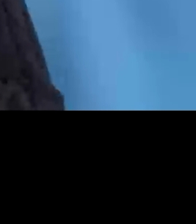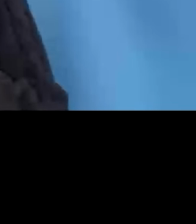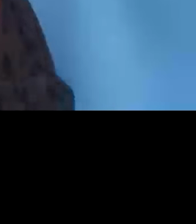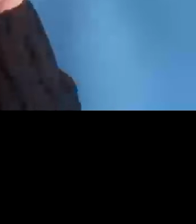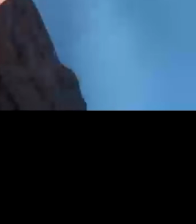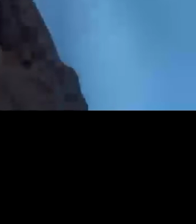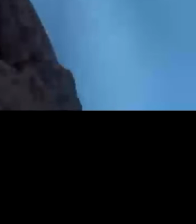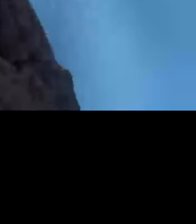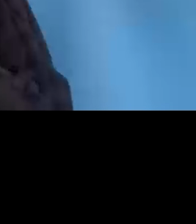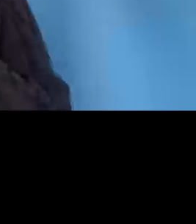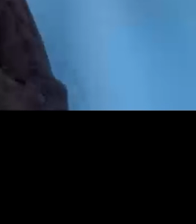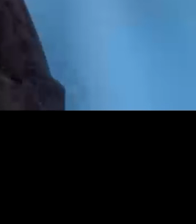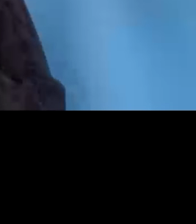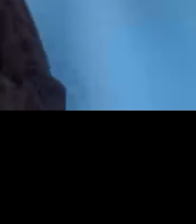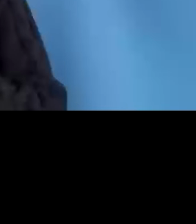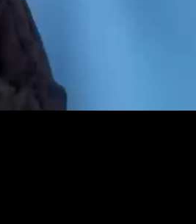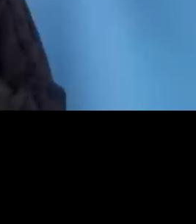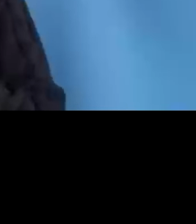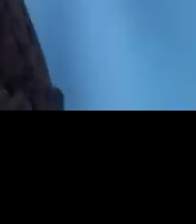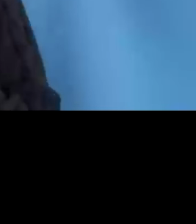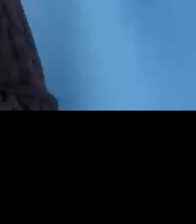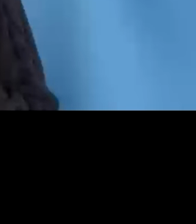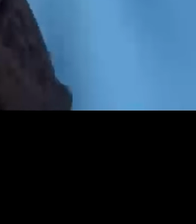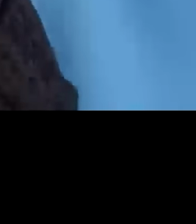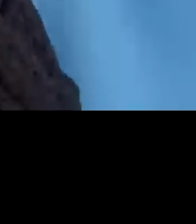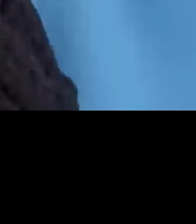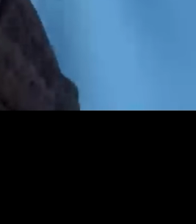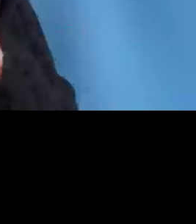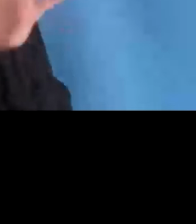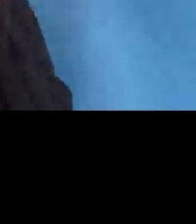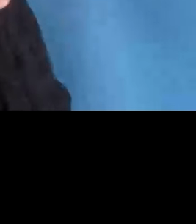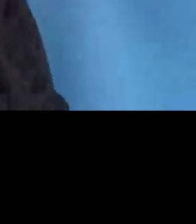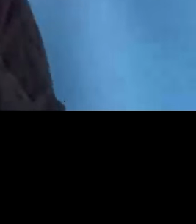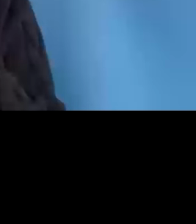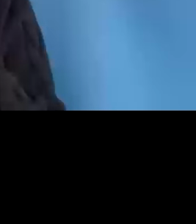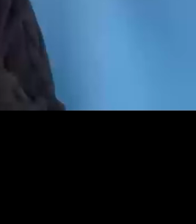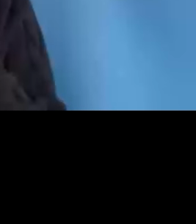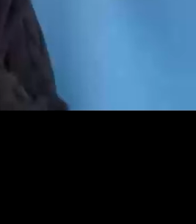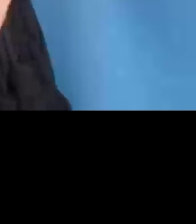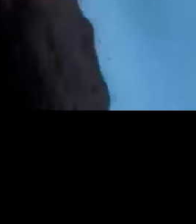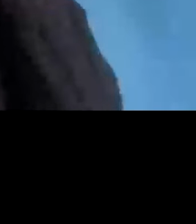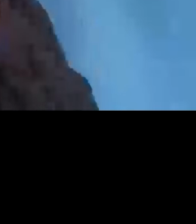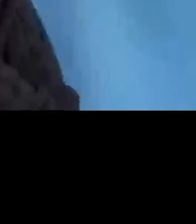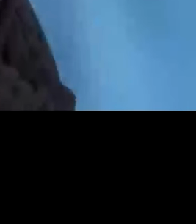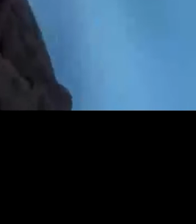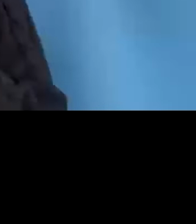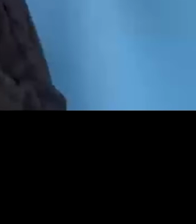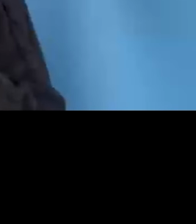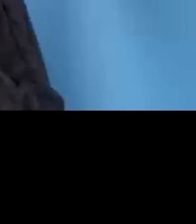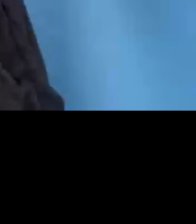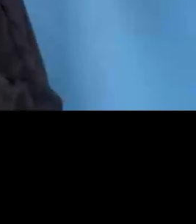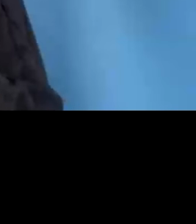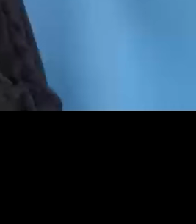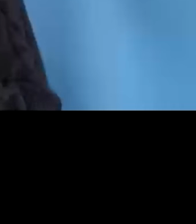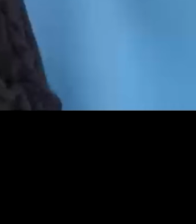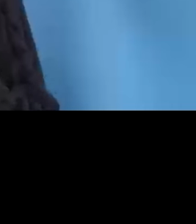We're absolutely thrilled to be joined today by a very special guest, Kevin L. Brown, for his session to get